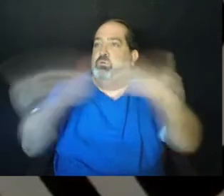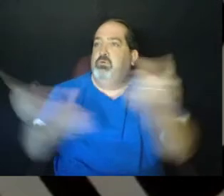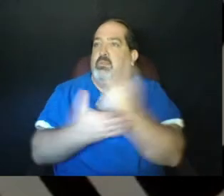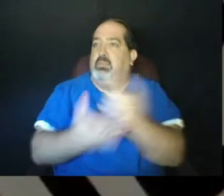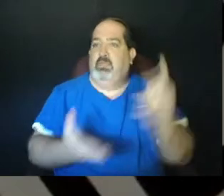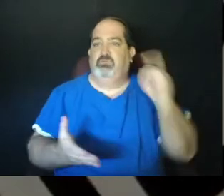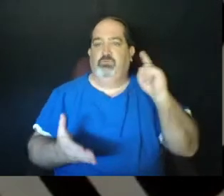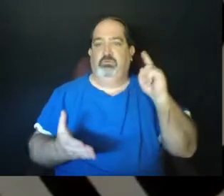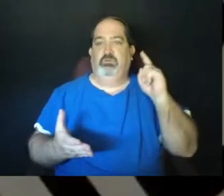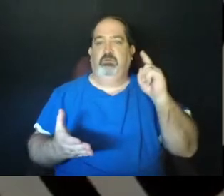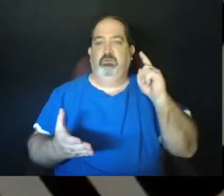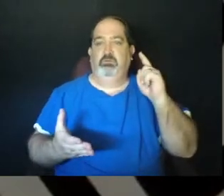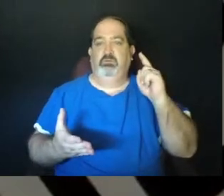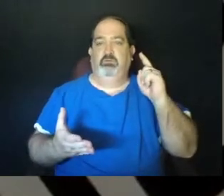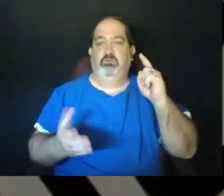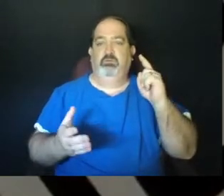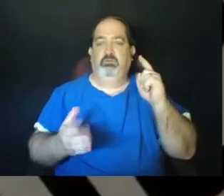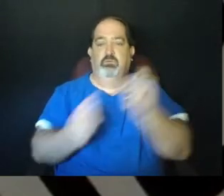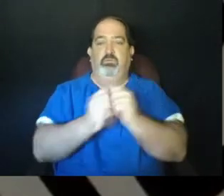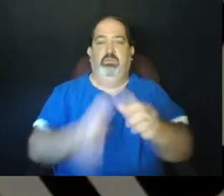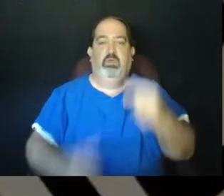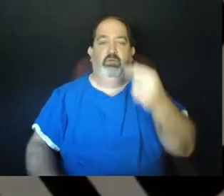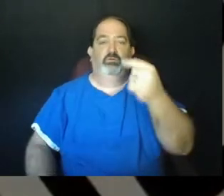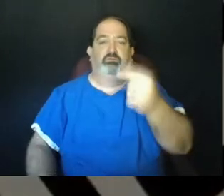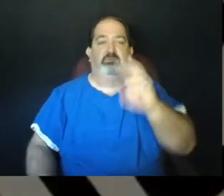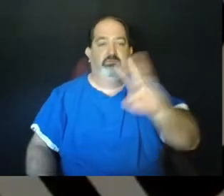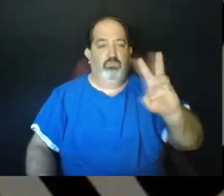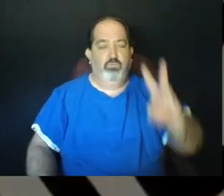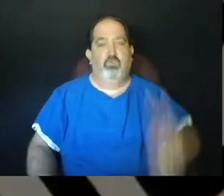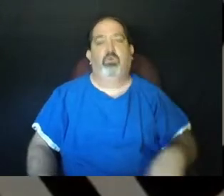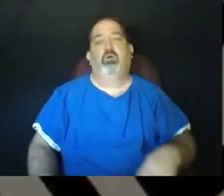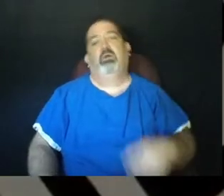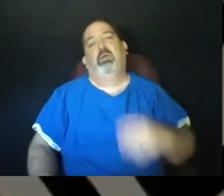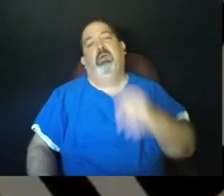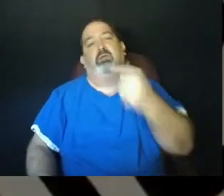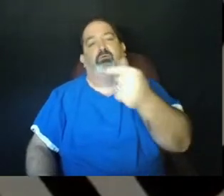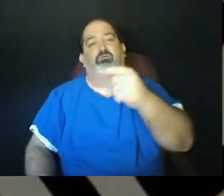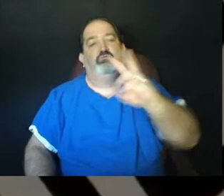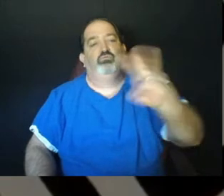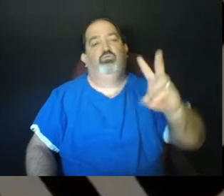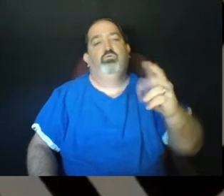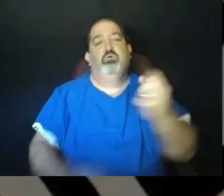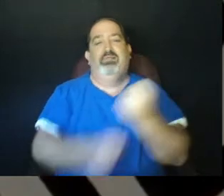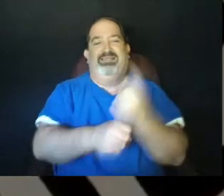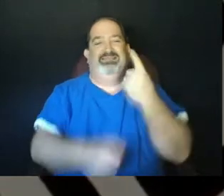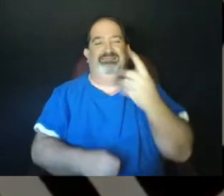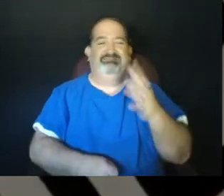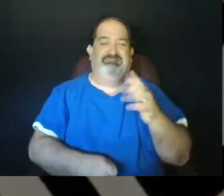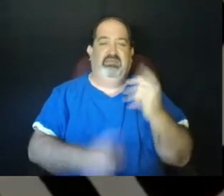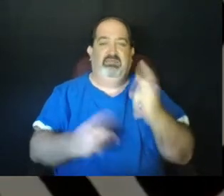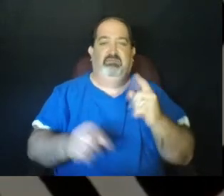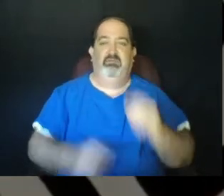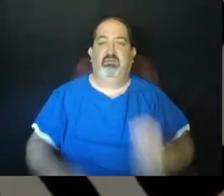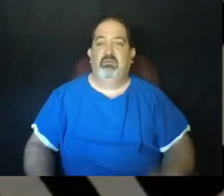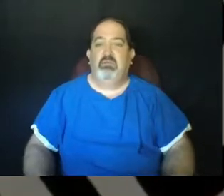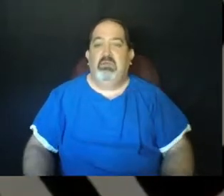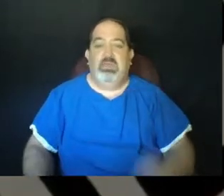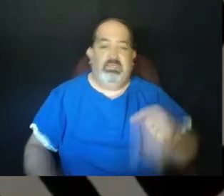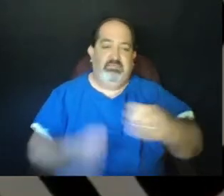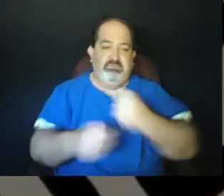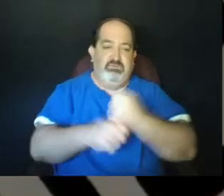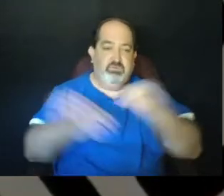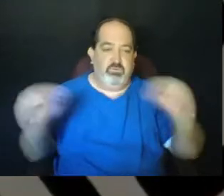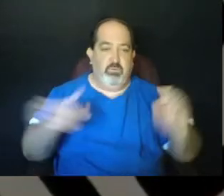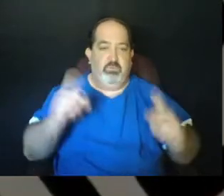week without Great Western War, the low attendance of Great Western War last year and the no attendance of Great Western War this